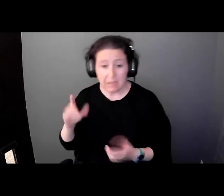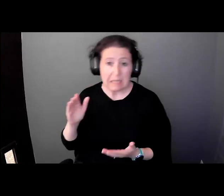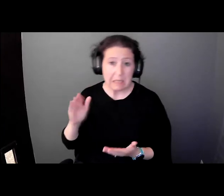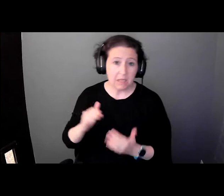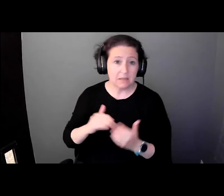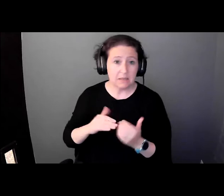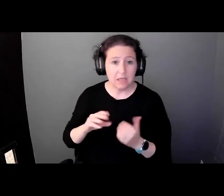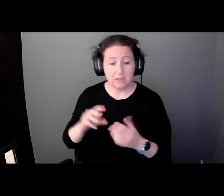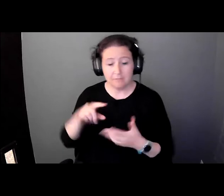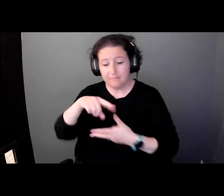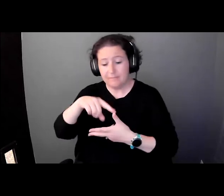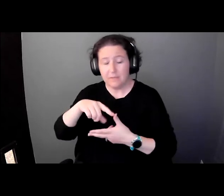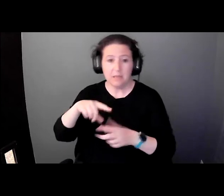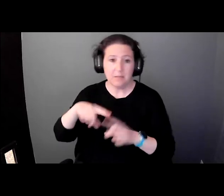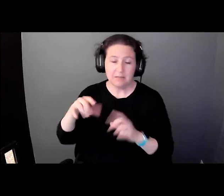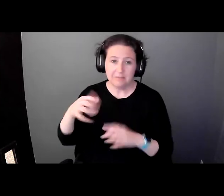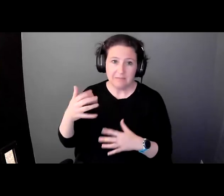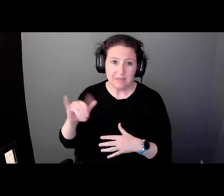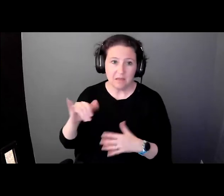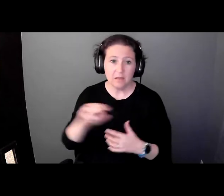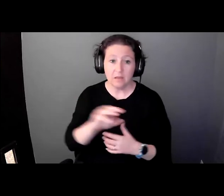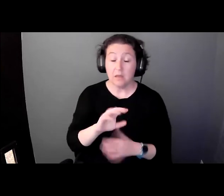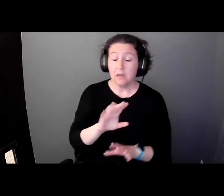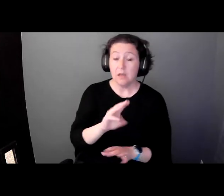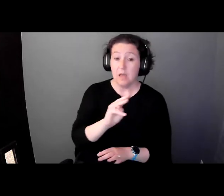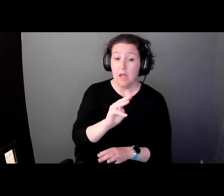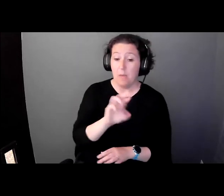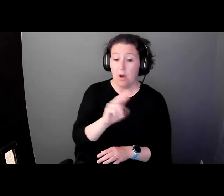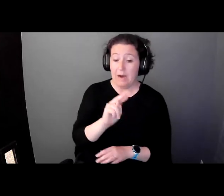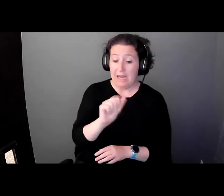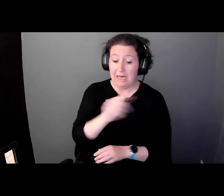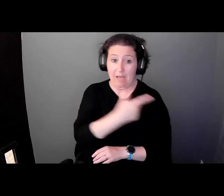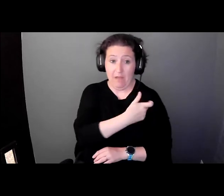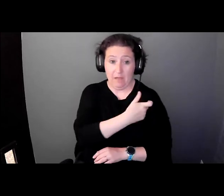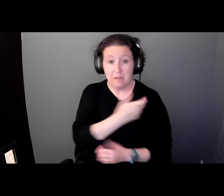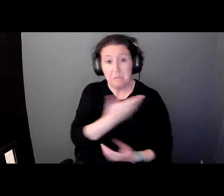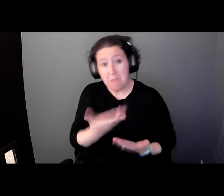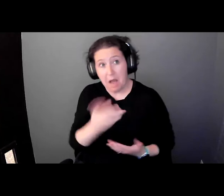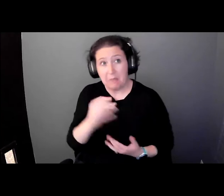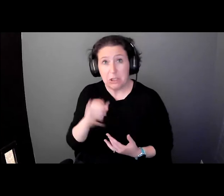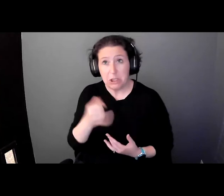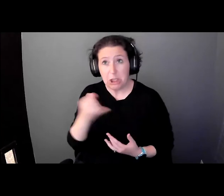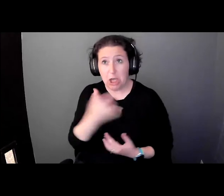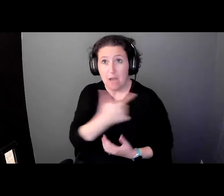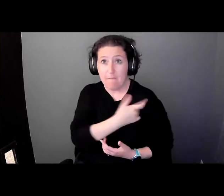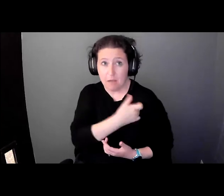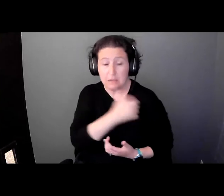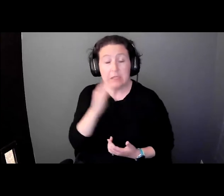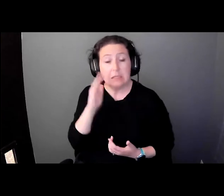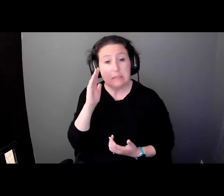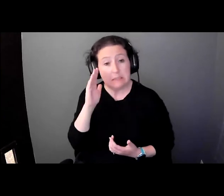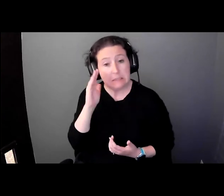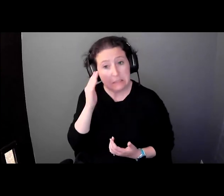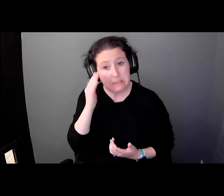that certainly the mRNA vaccines and probably the J&J vaccine appear to provide